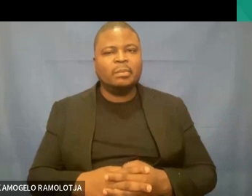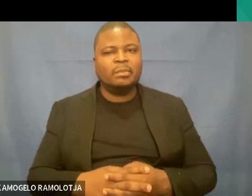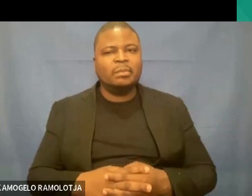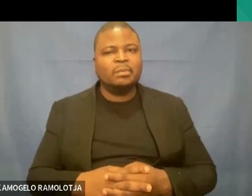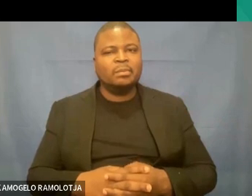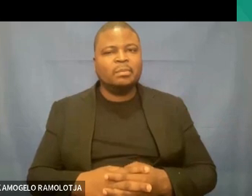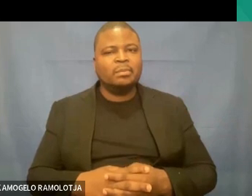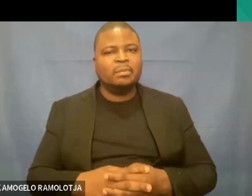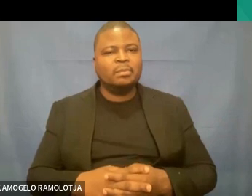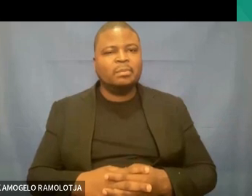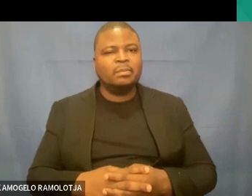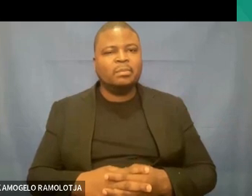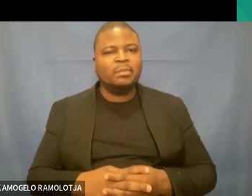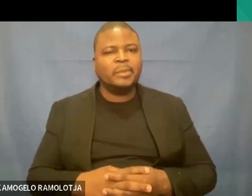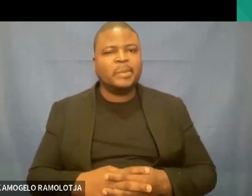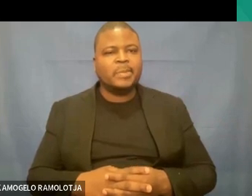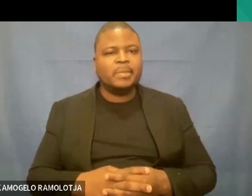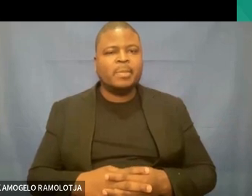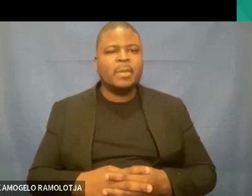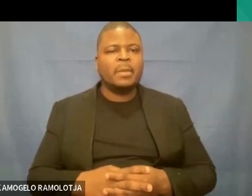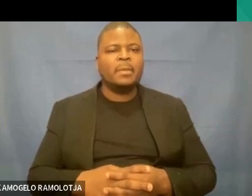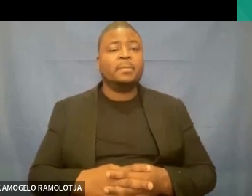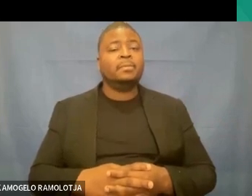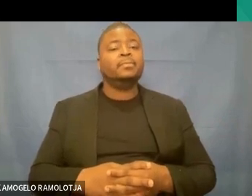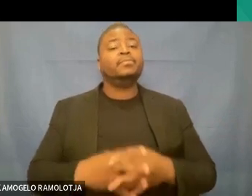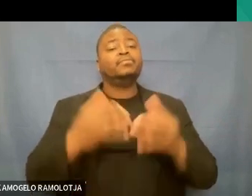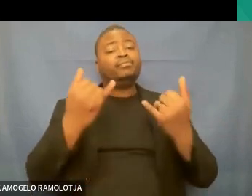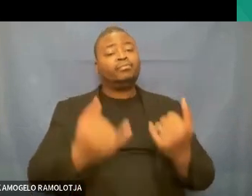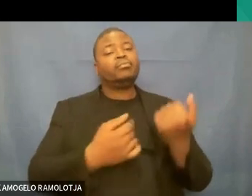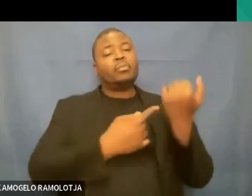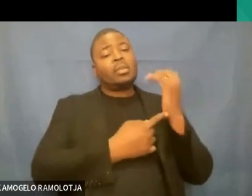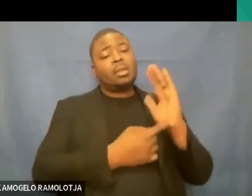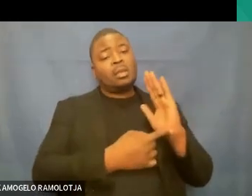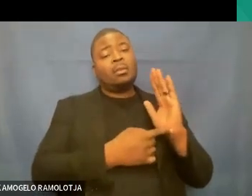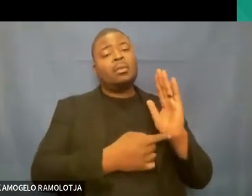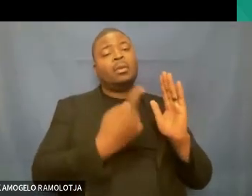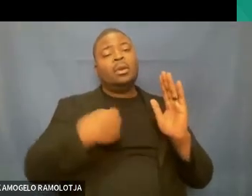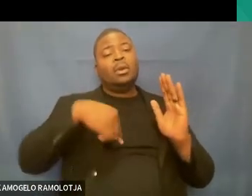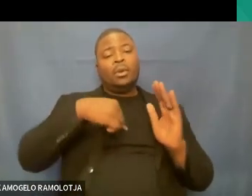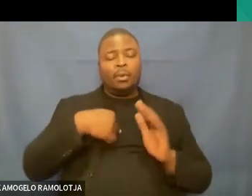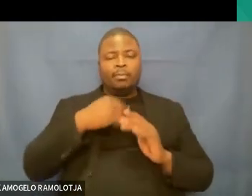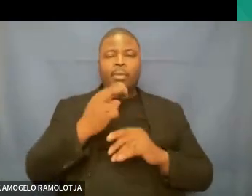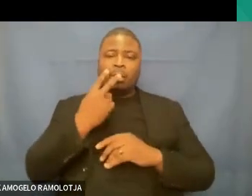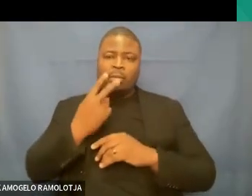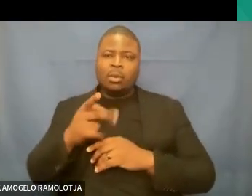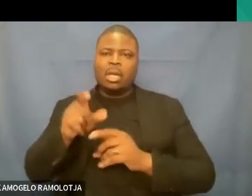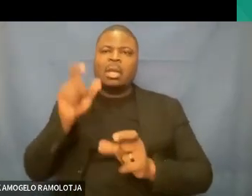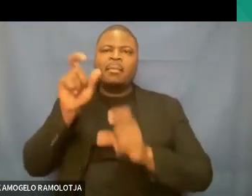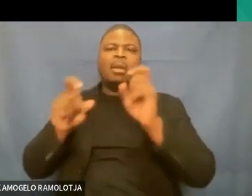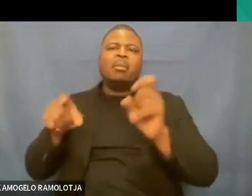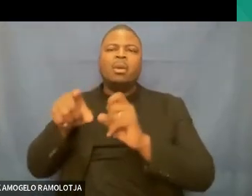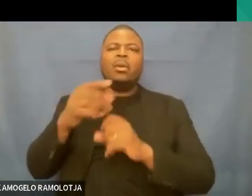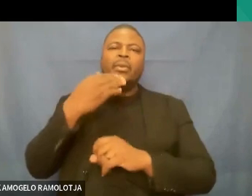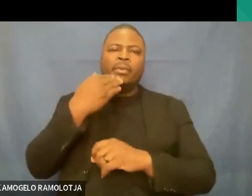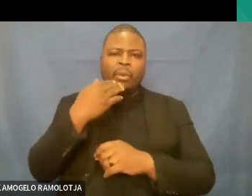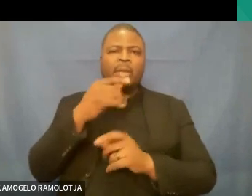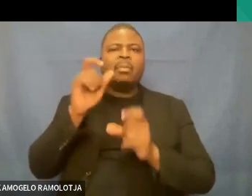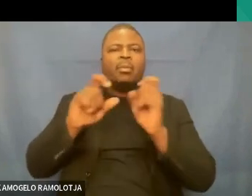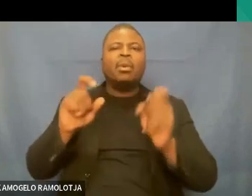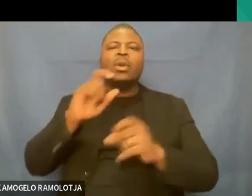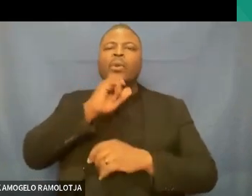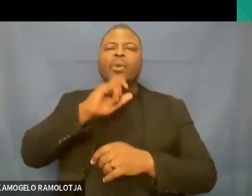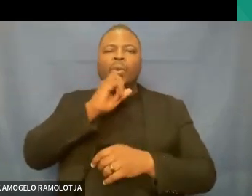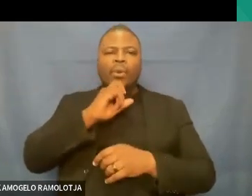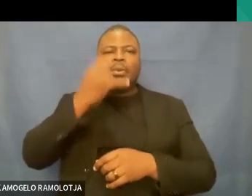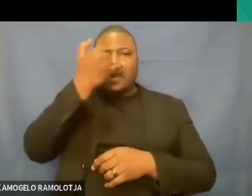Thank you. Here we will be looking at the people who use drugs AYP cohort. What that means is within our